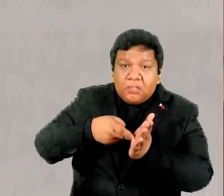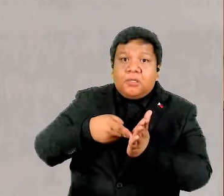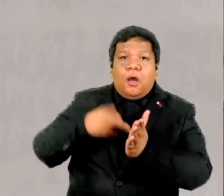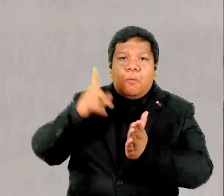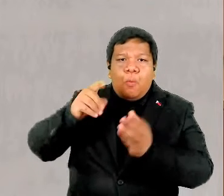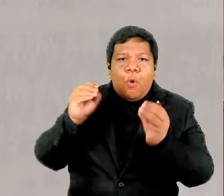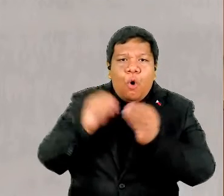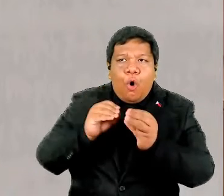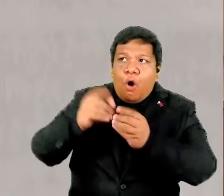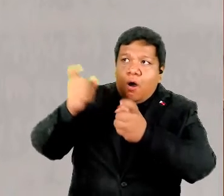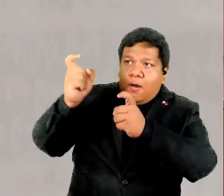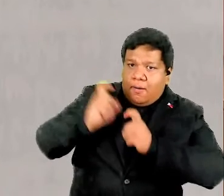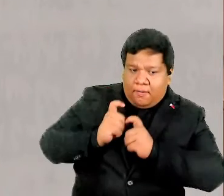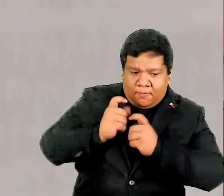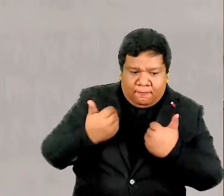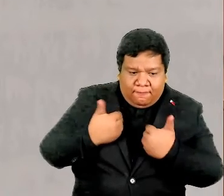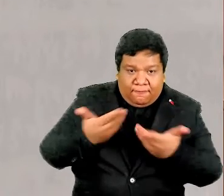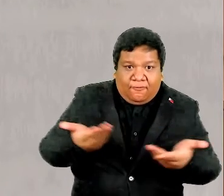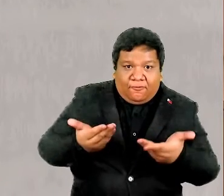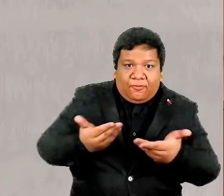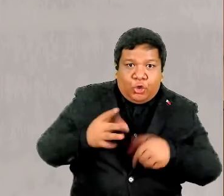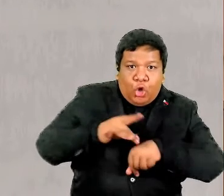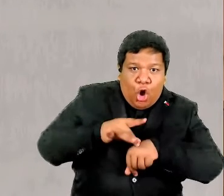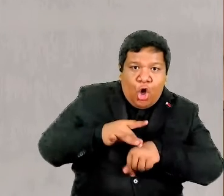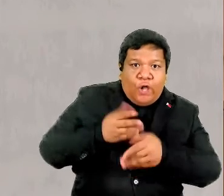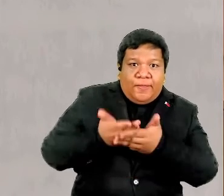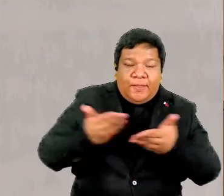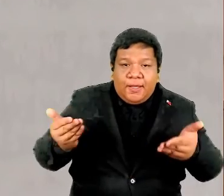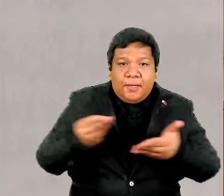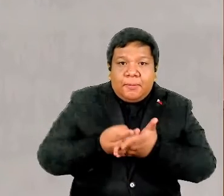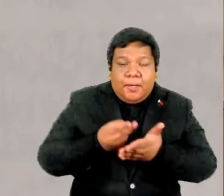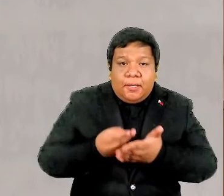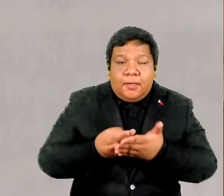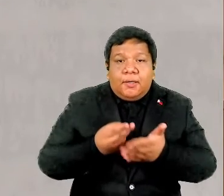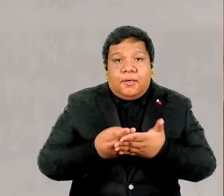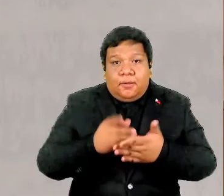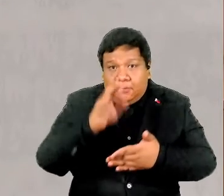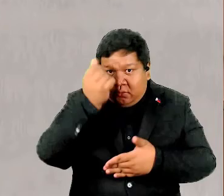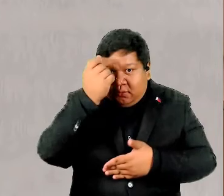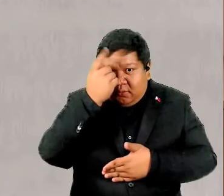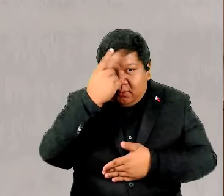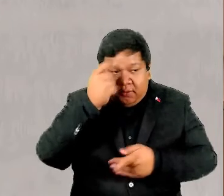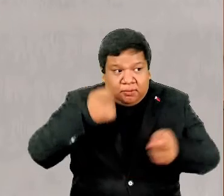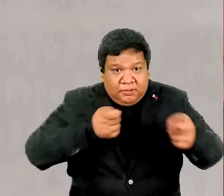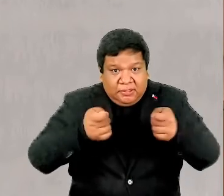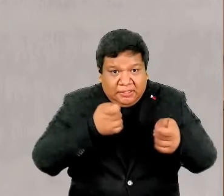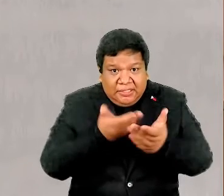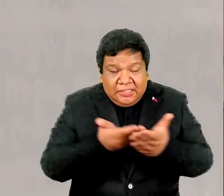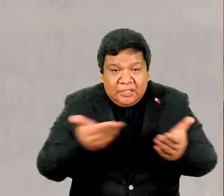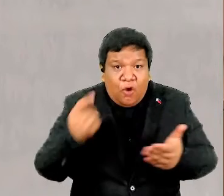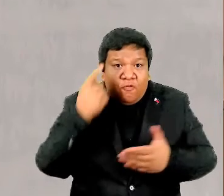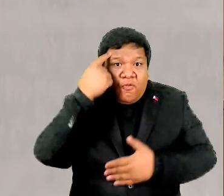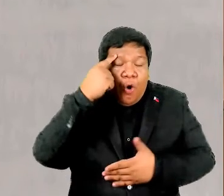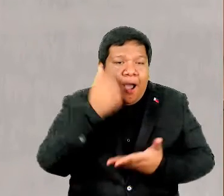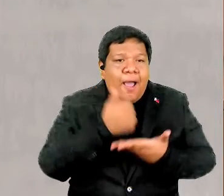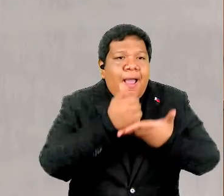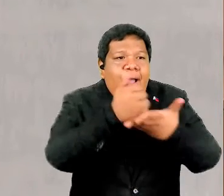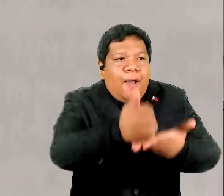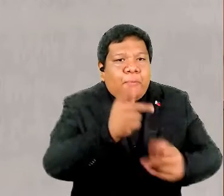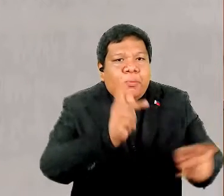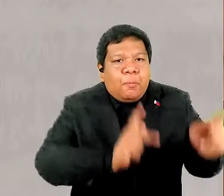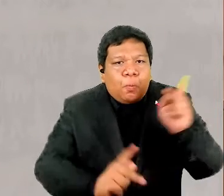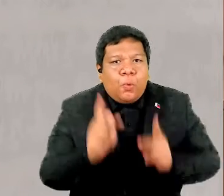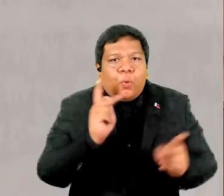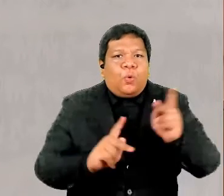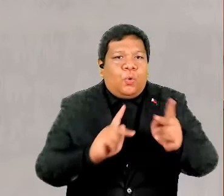entrusted with earthly treasures. Alam natin that we manage these treasures in order to help others, in order to bring